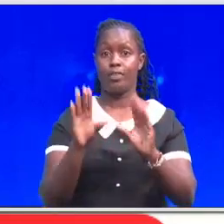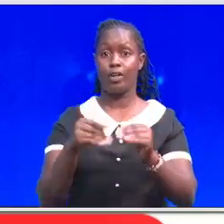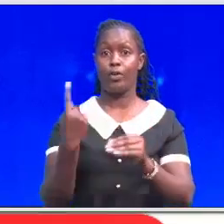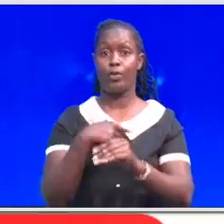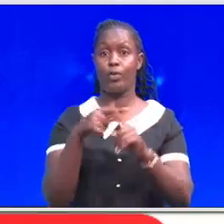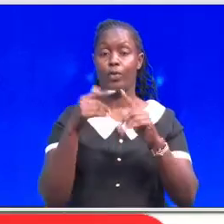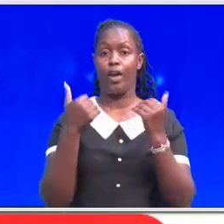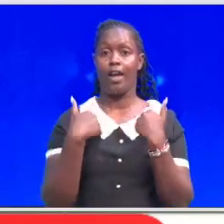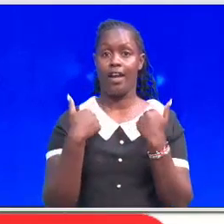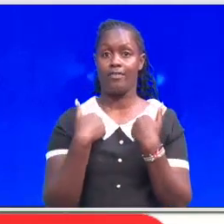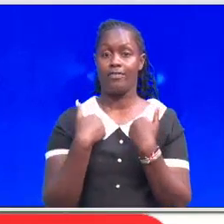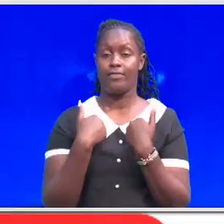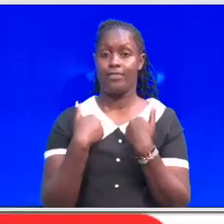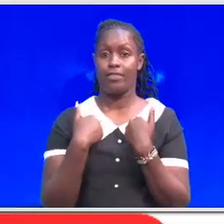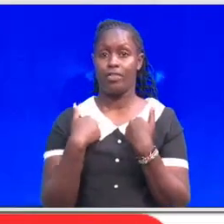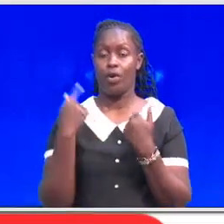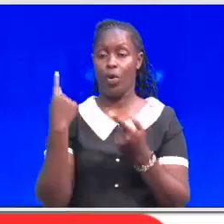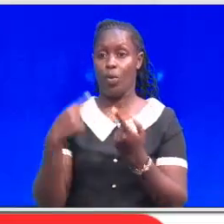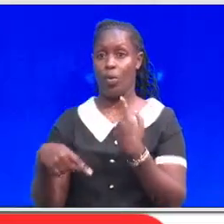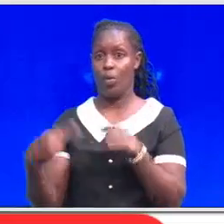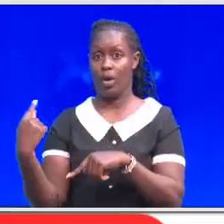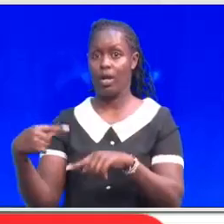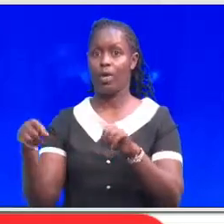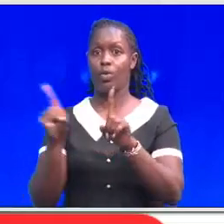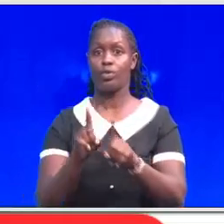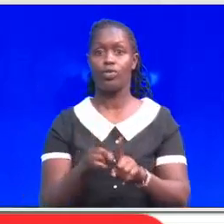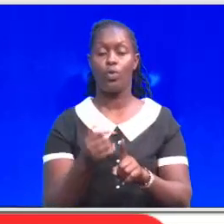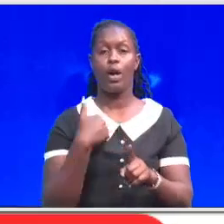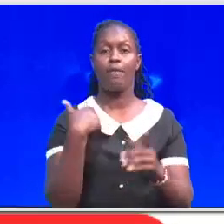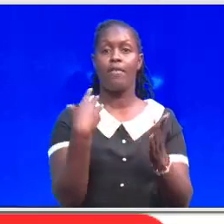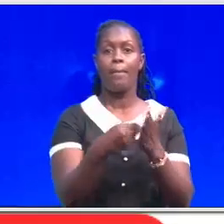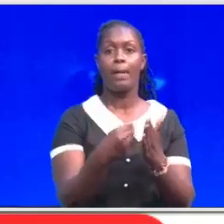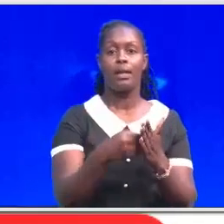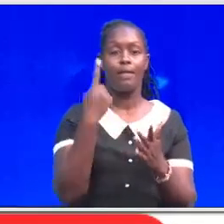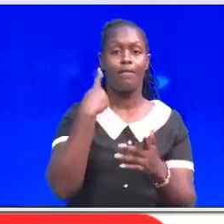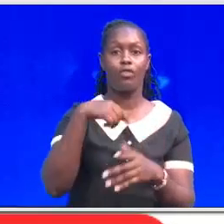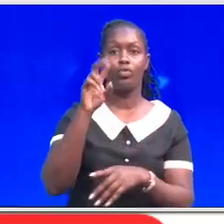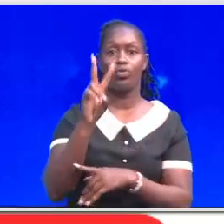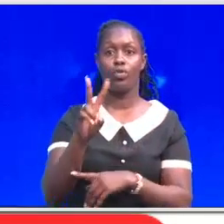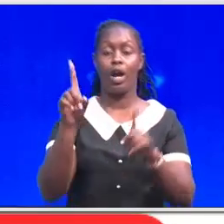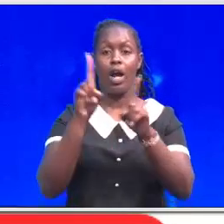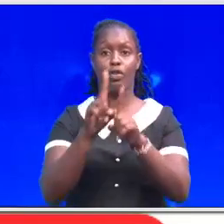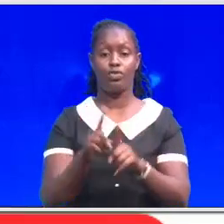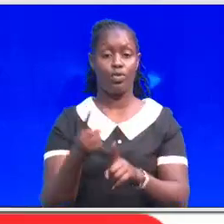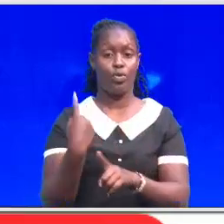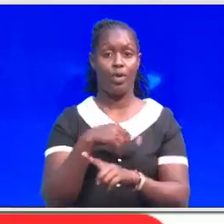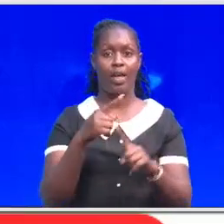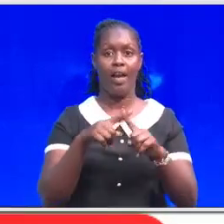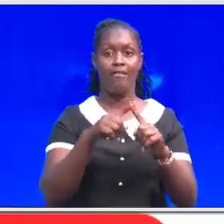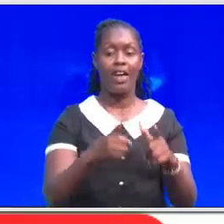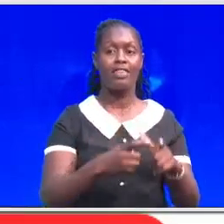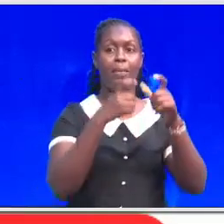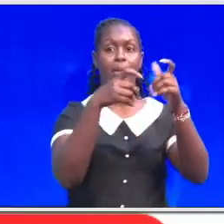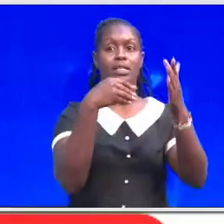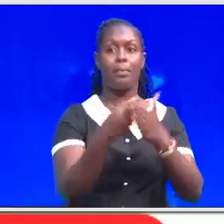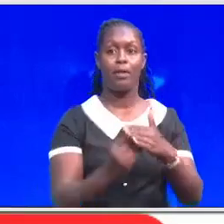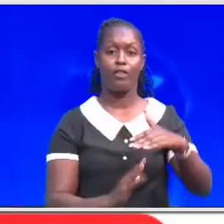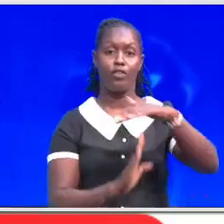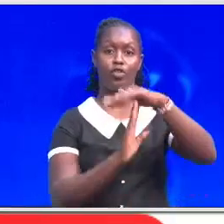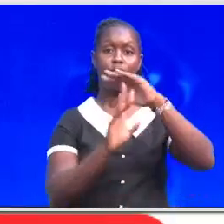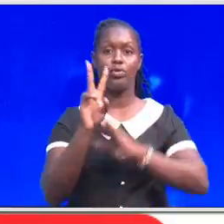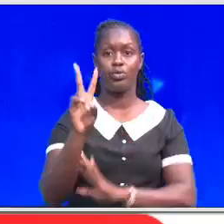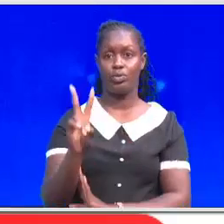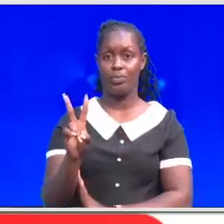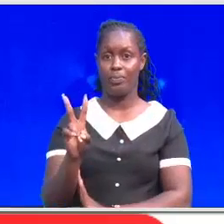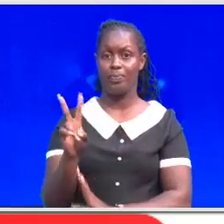1 winning. We have a prize money for Div 2. And we have a prize money for the top two in terms of the ladies category.